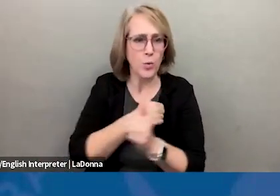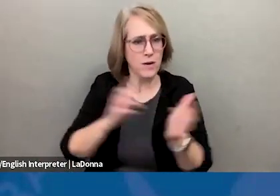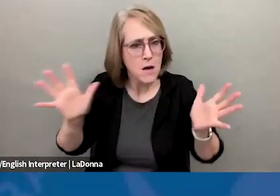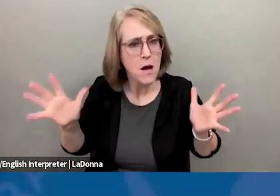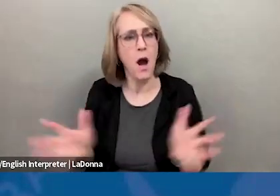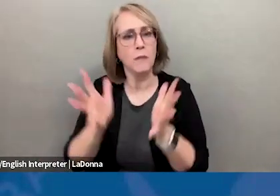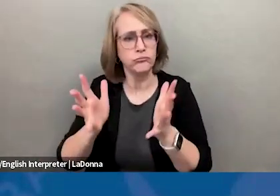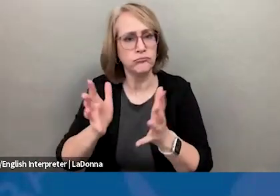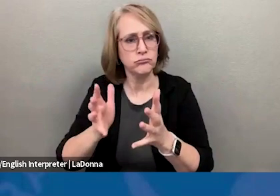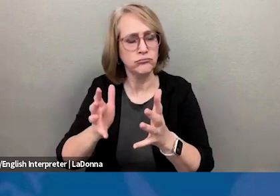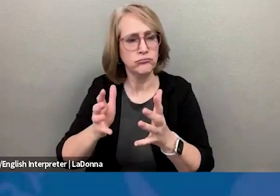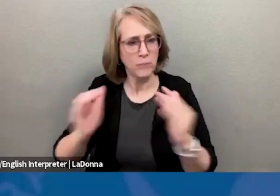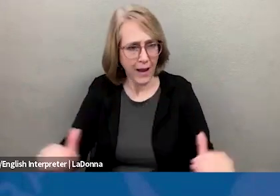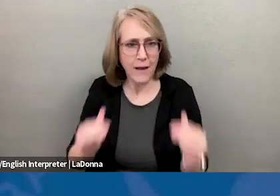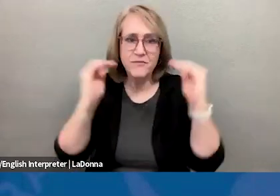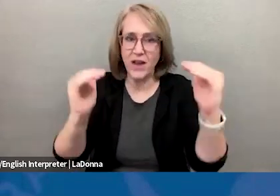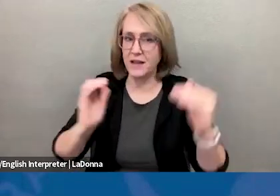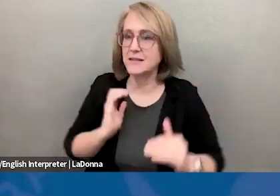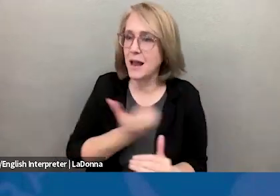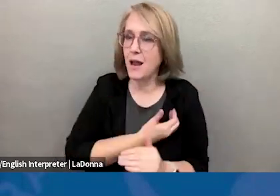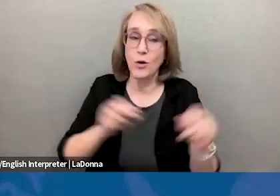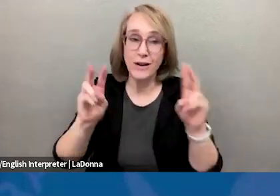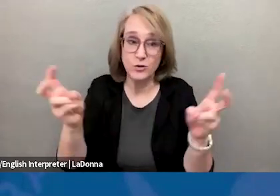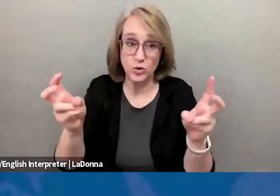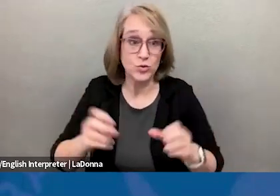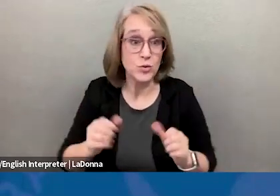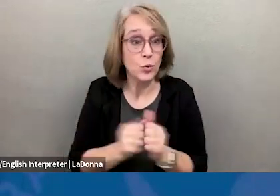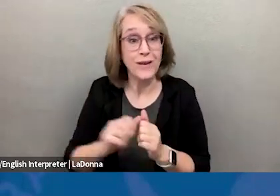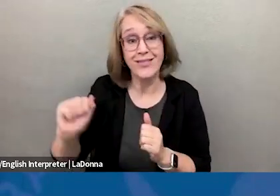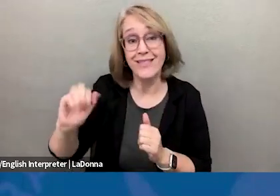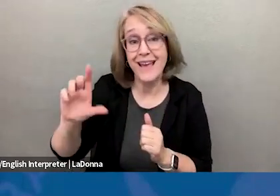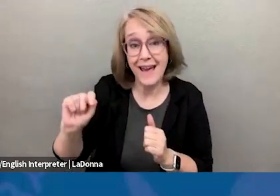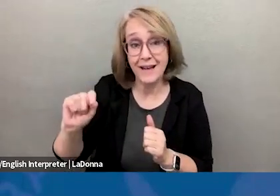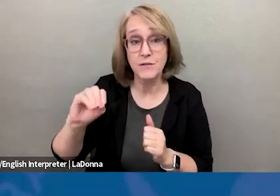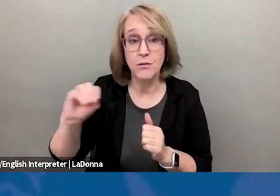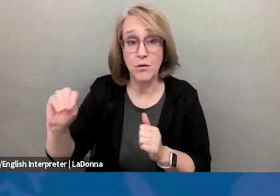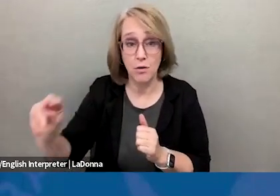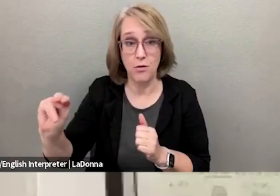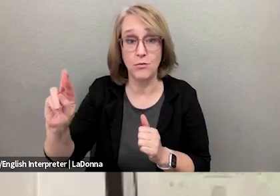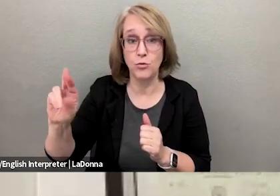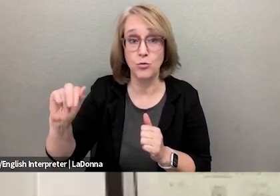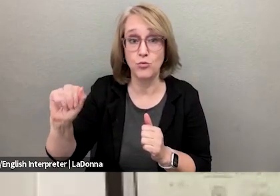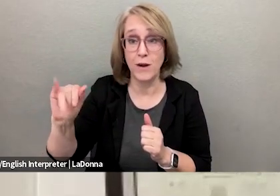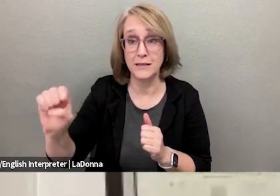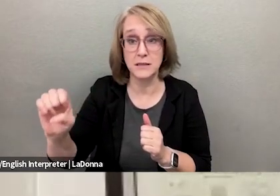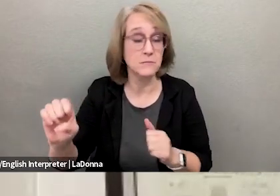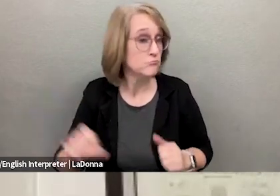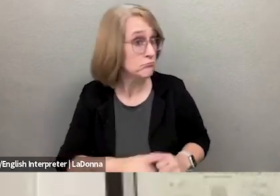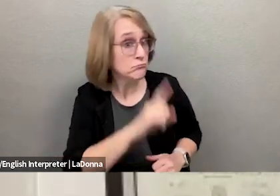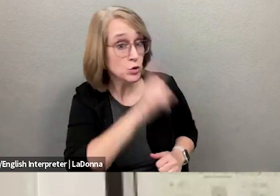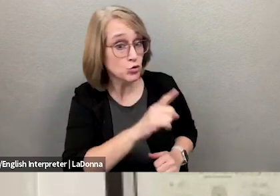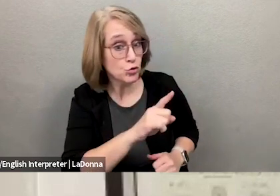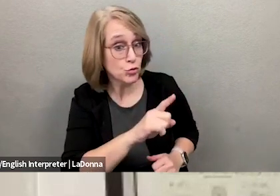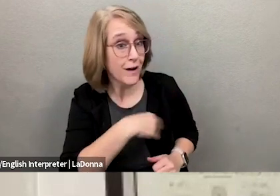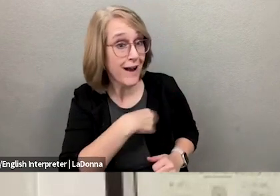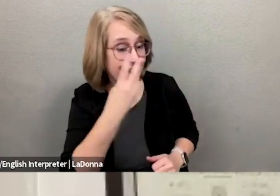that are important to your group, the Act on Raise coalition? Sure, I'd love to open it up for,